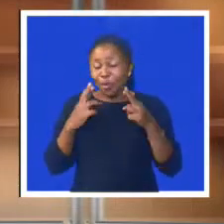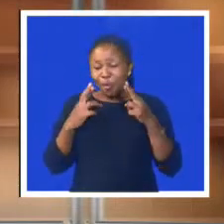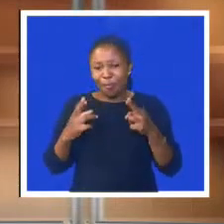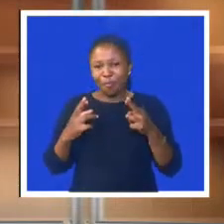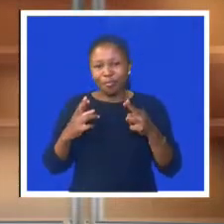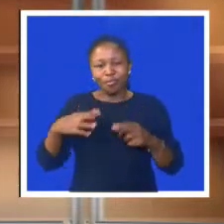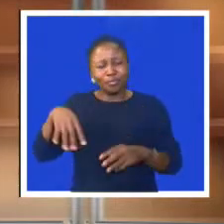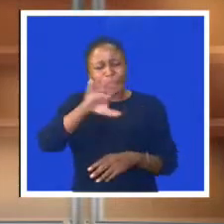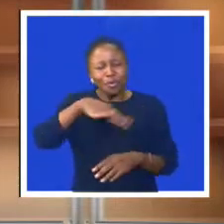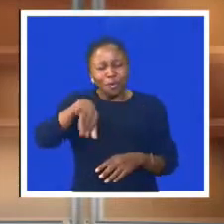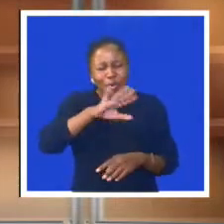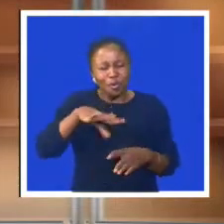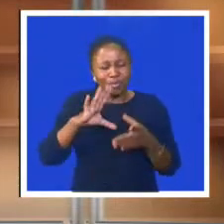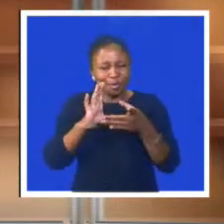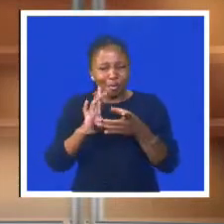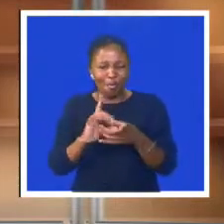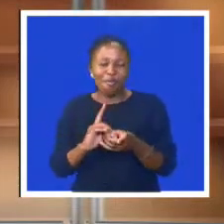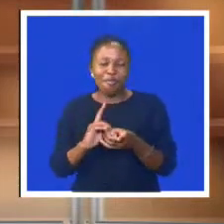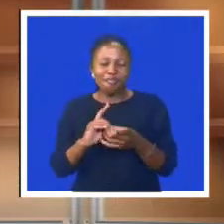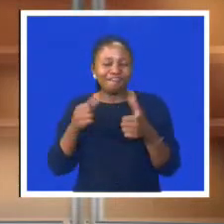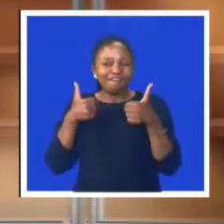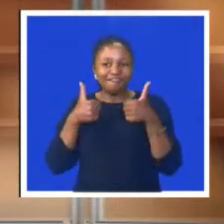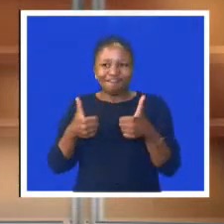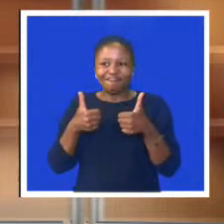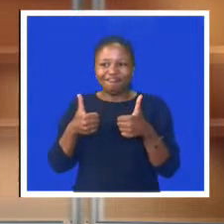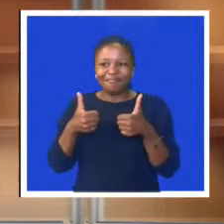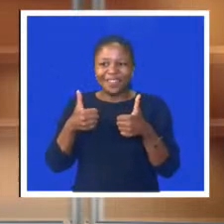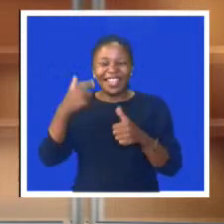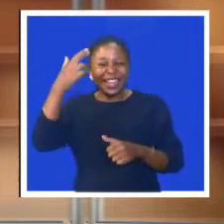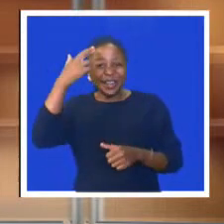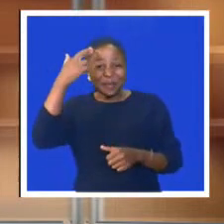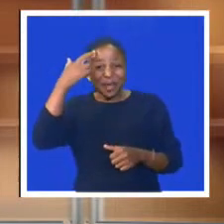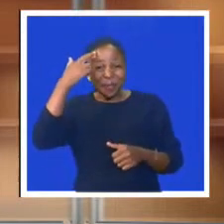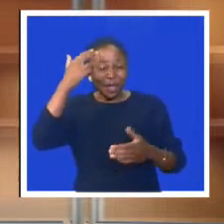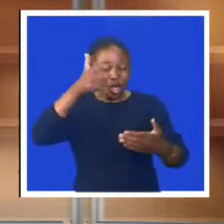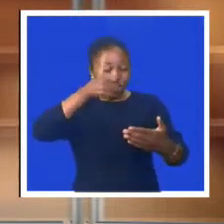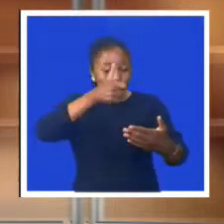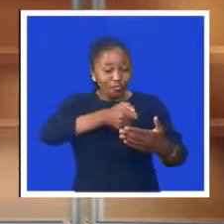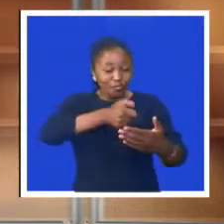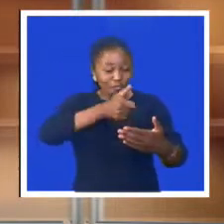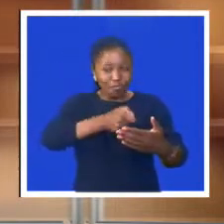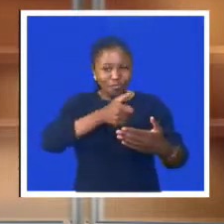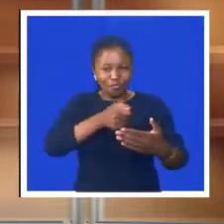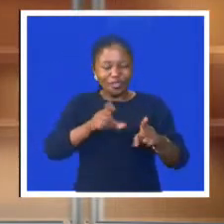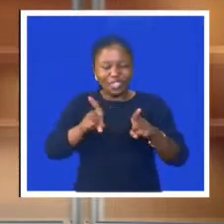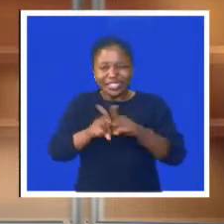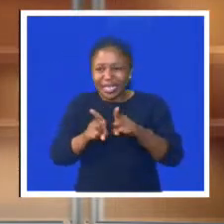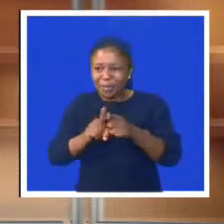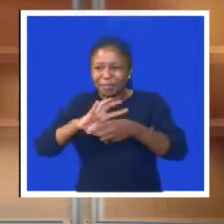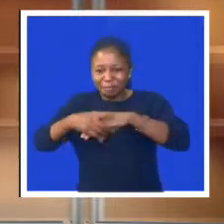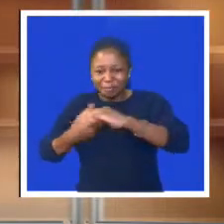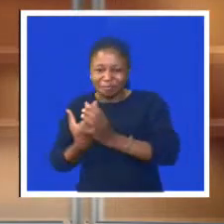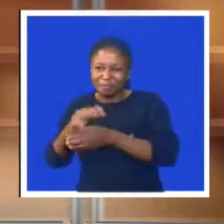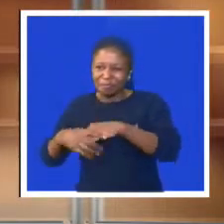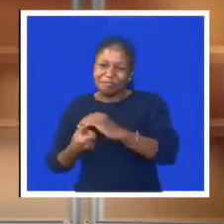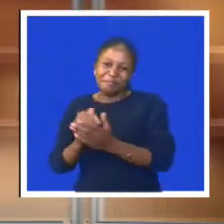you must remember this: sanitize or wash your hands with soap and